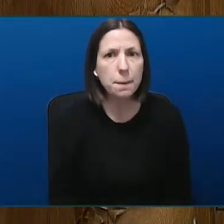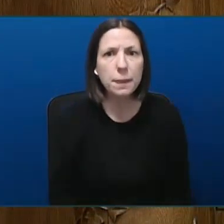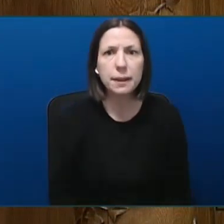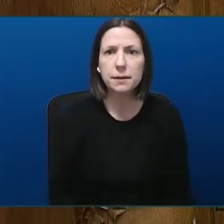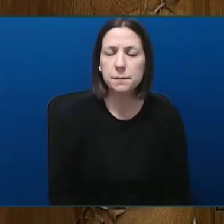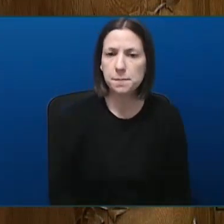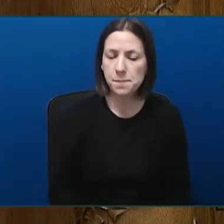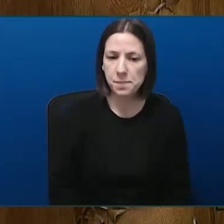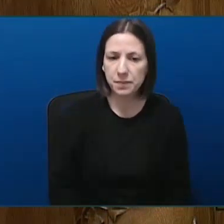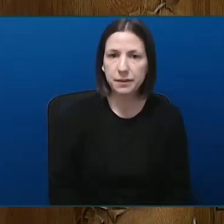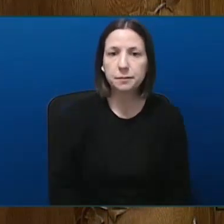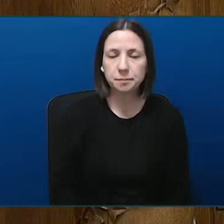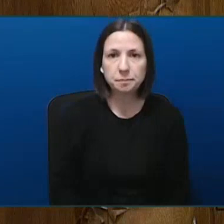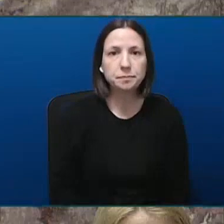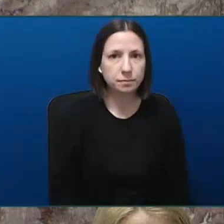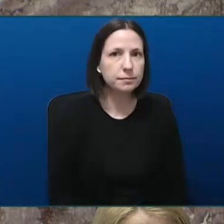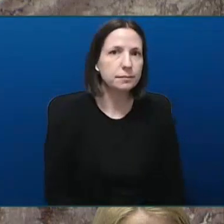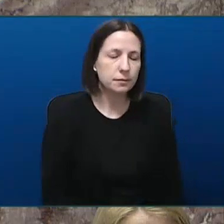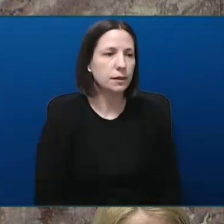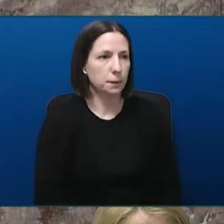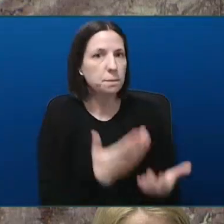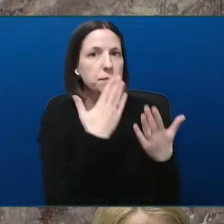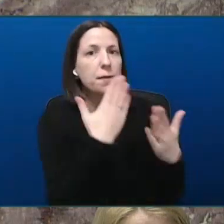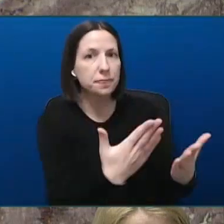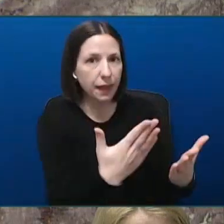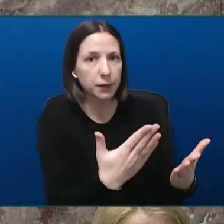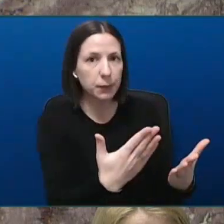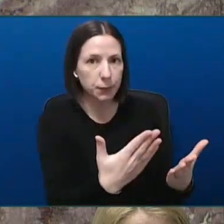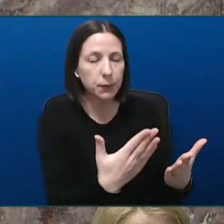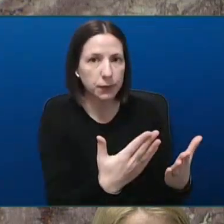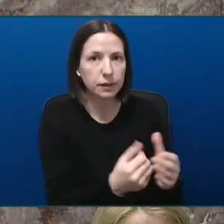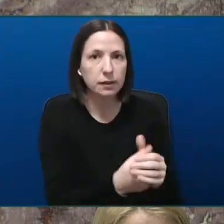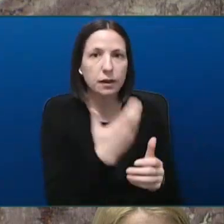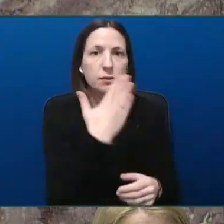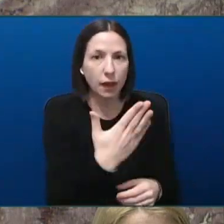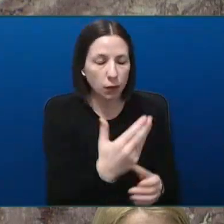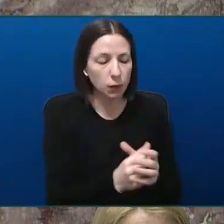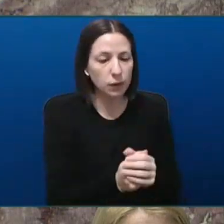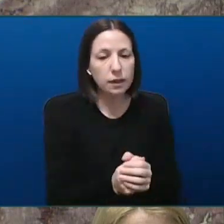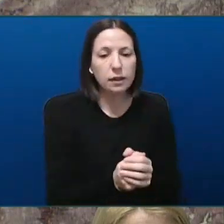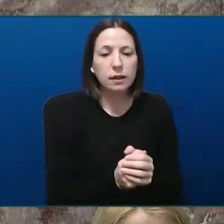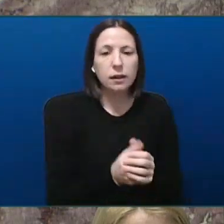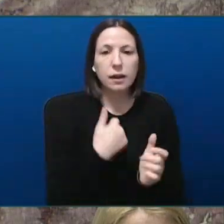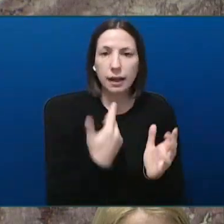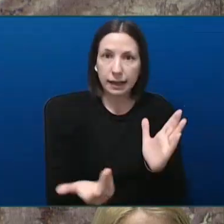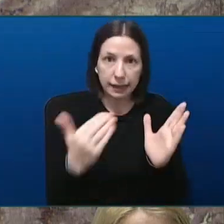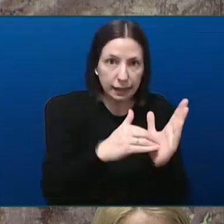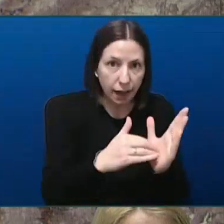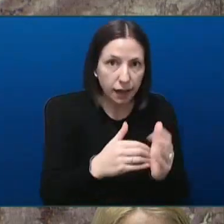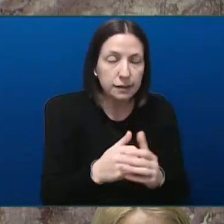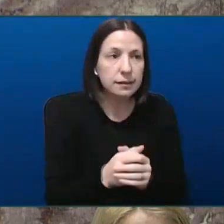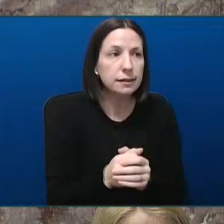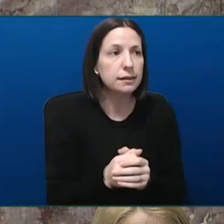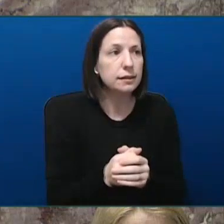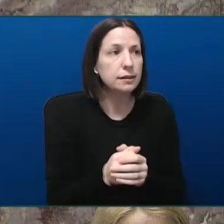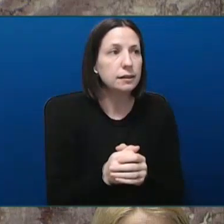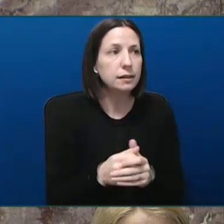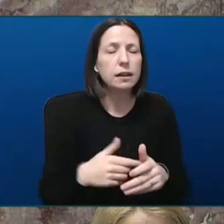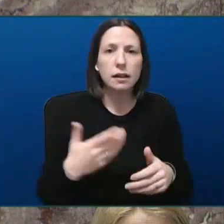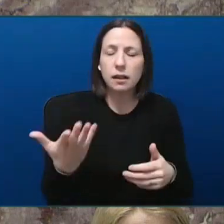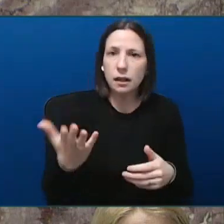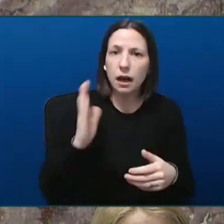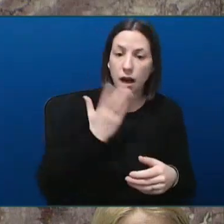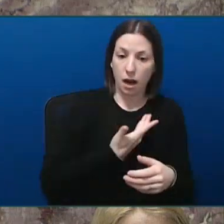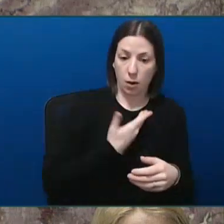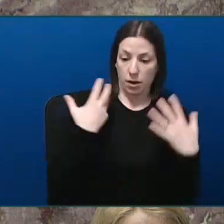Minister. Yeah, thanks very much, Honourable Speaker. And again, these, of course, are areas of our healthcare system